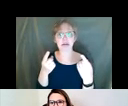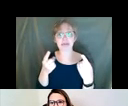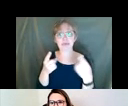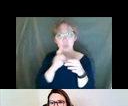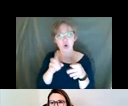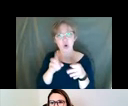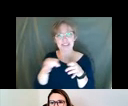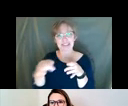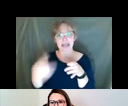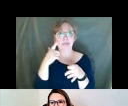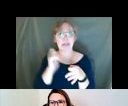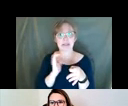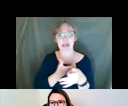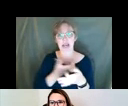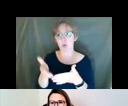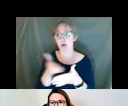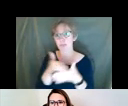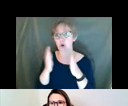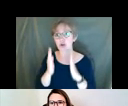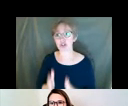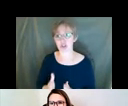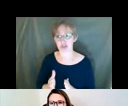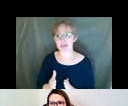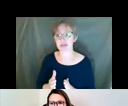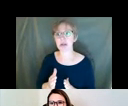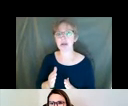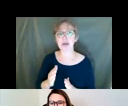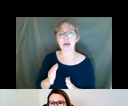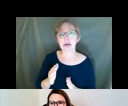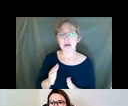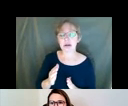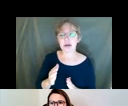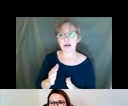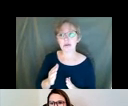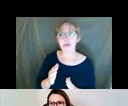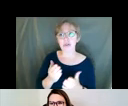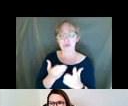because our partners, which are Helio Health and Liberty Resources,